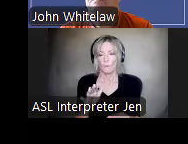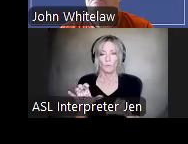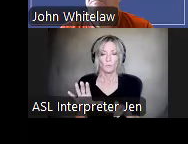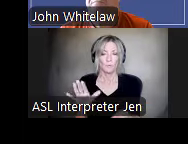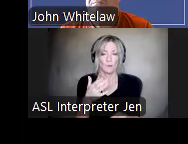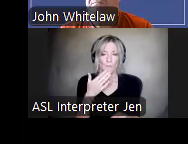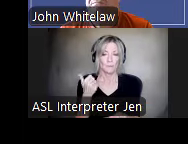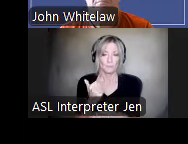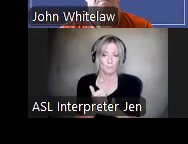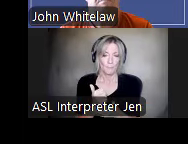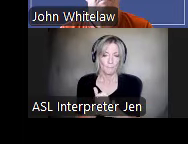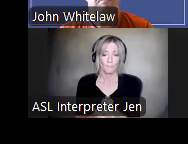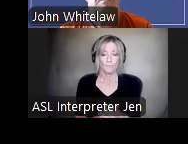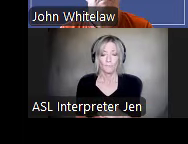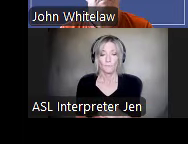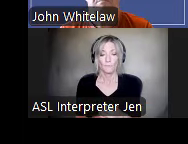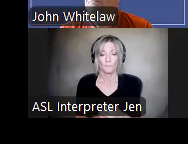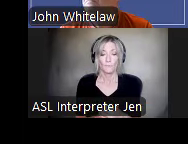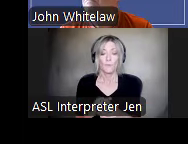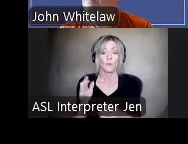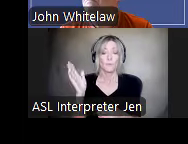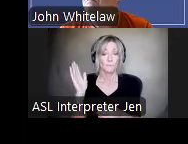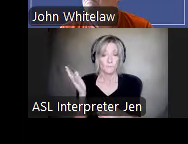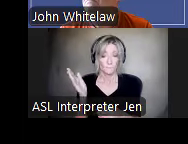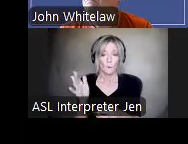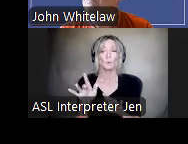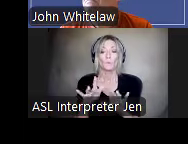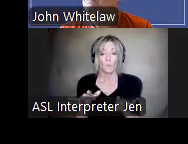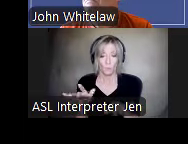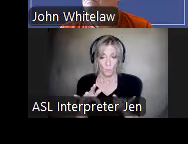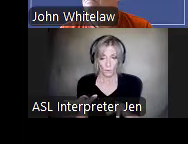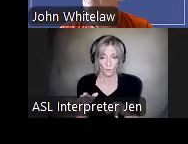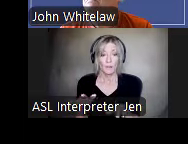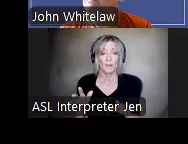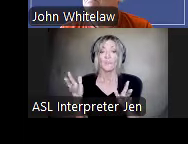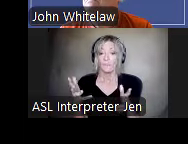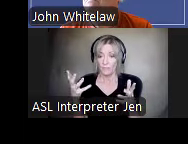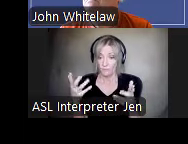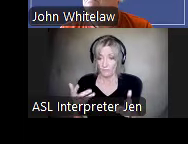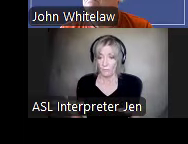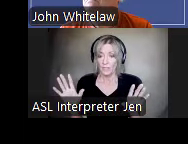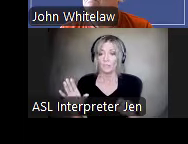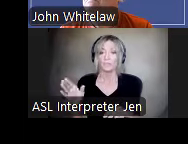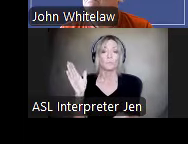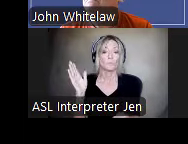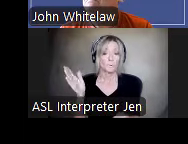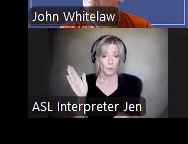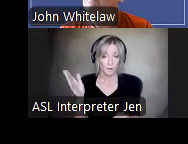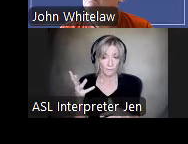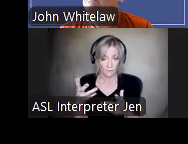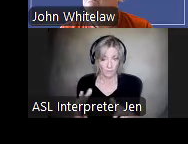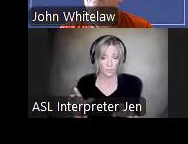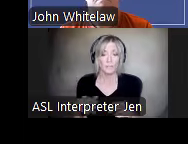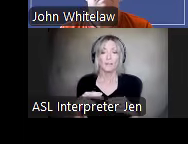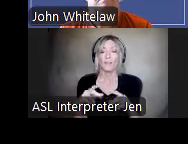you. The webinar is being recorded, and after the conclusion of this webinar, the slides